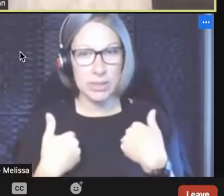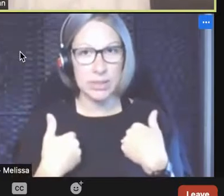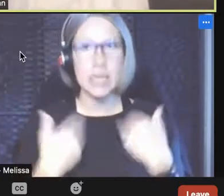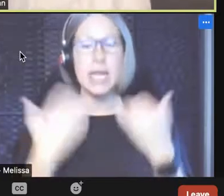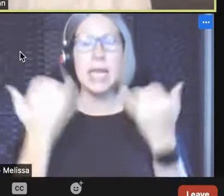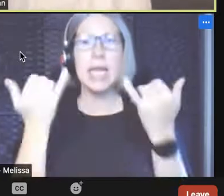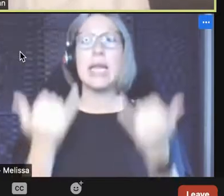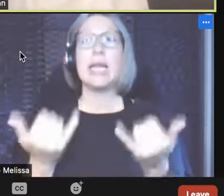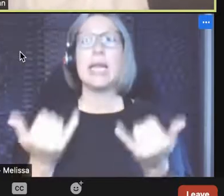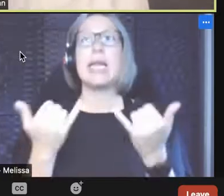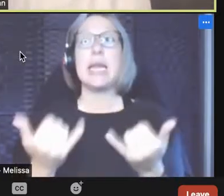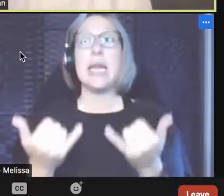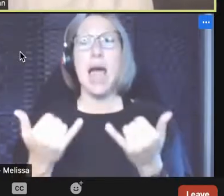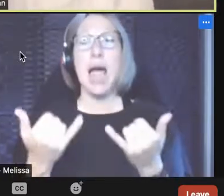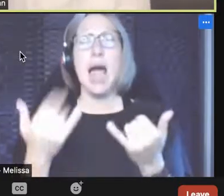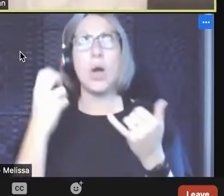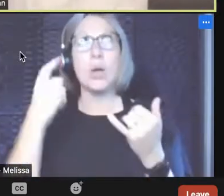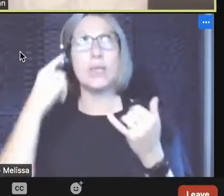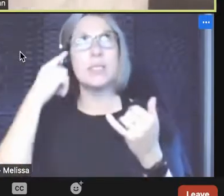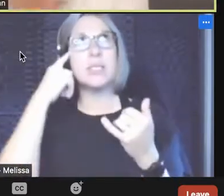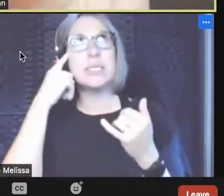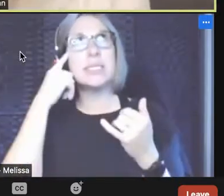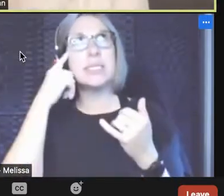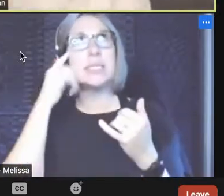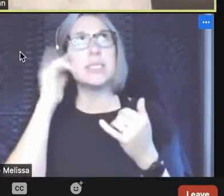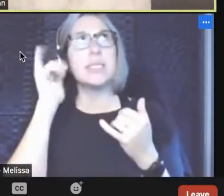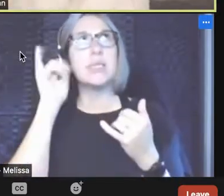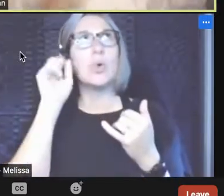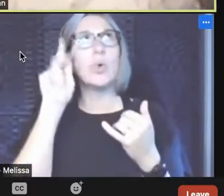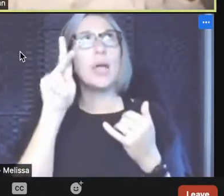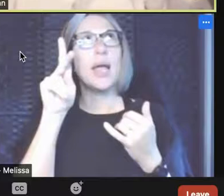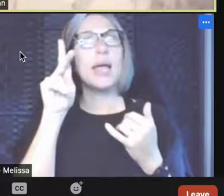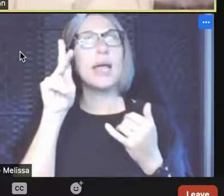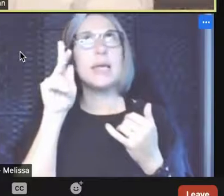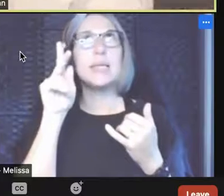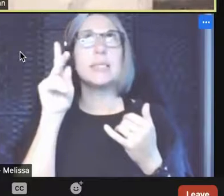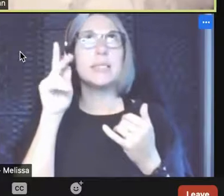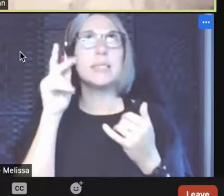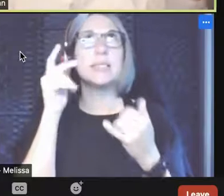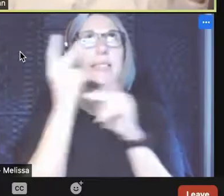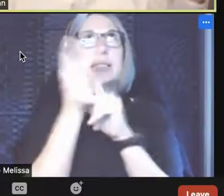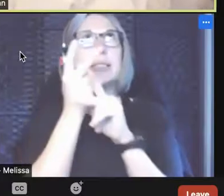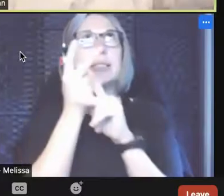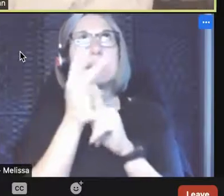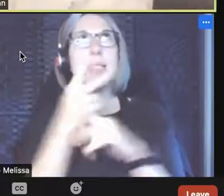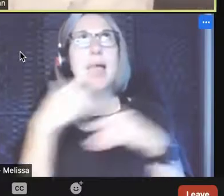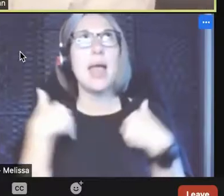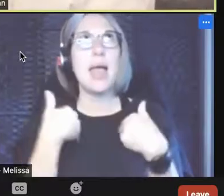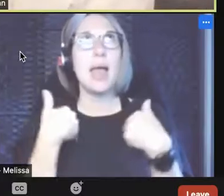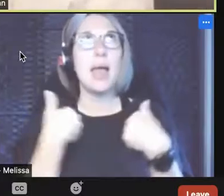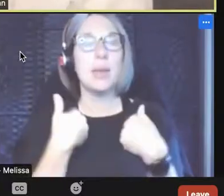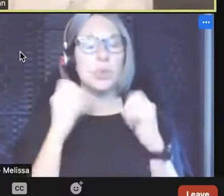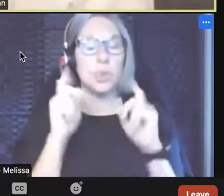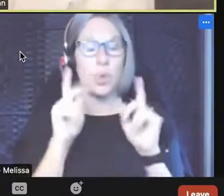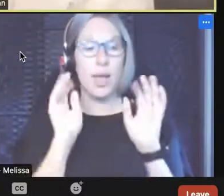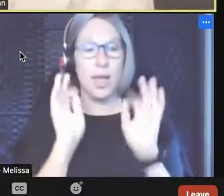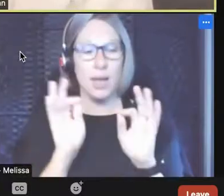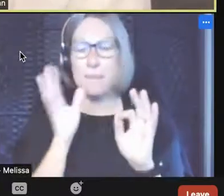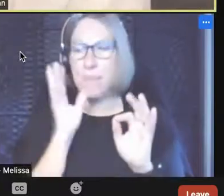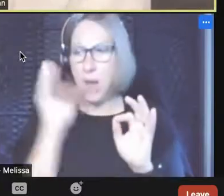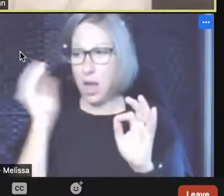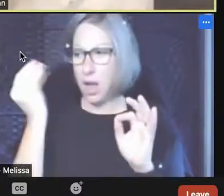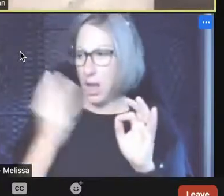scheme. Go, walk through your brain, find that little room that has the scheme for animals. Okay, I'm living there, and my mom